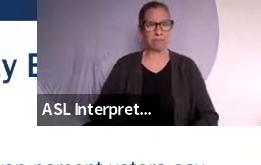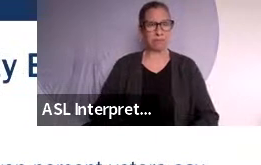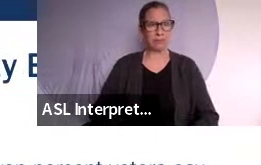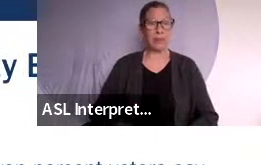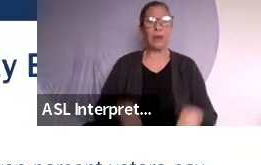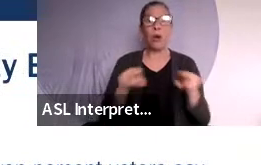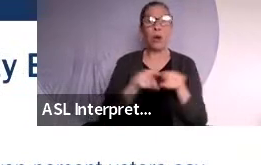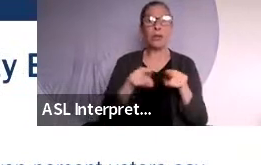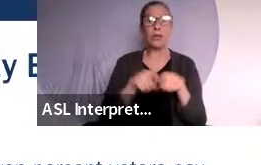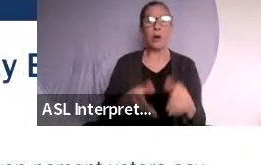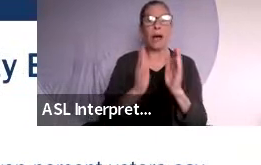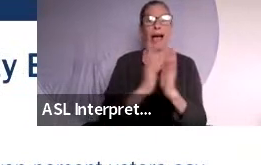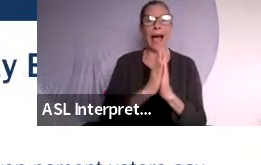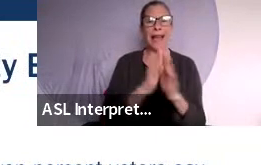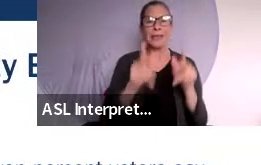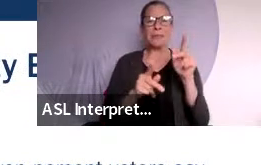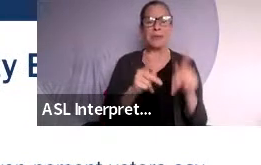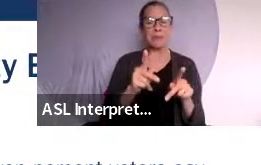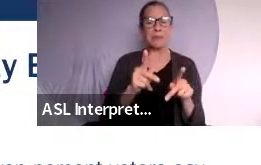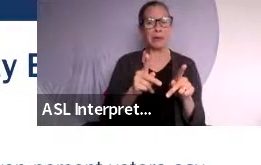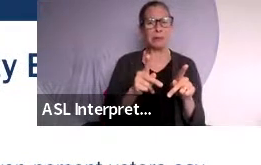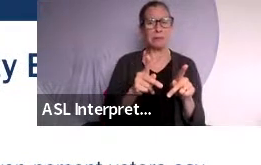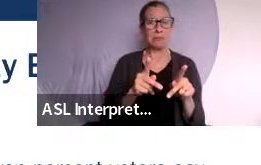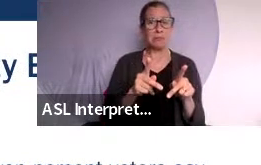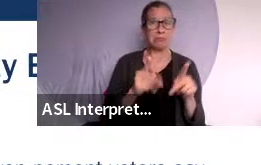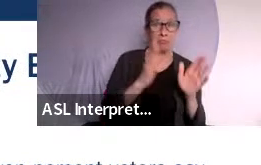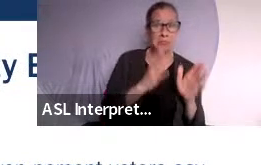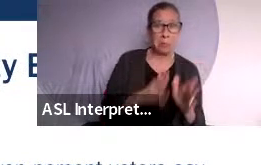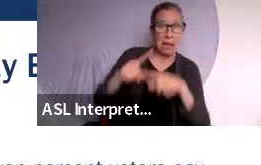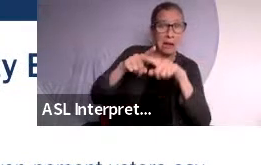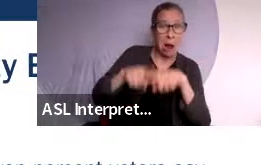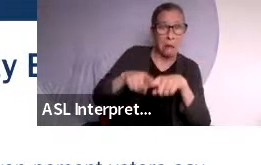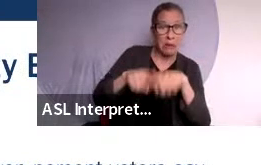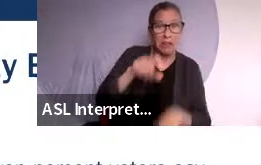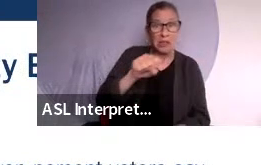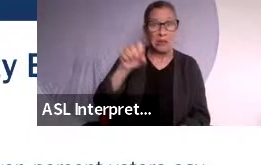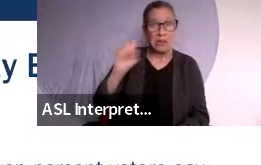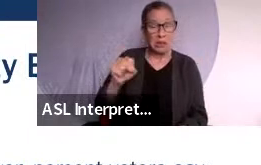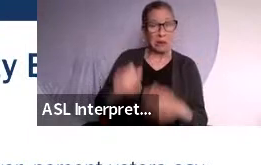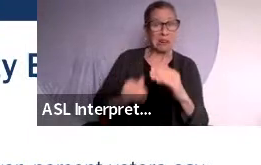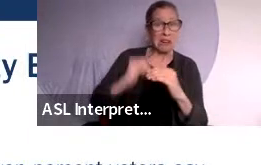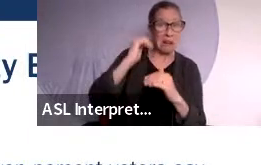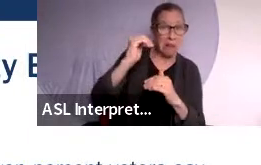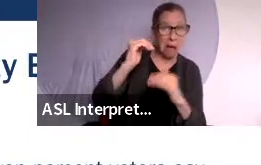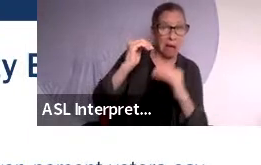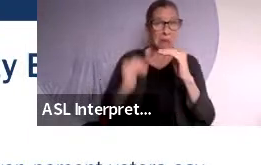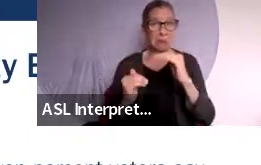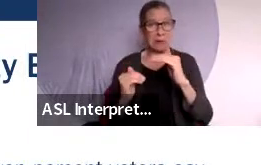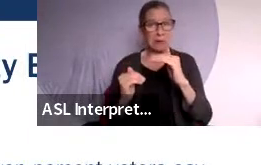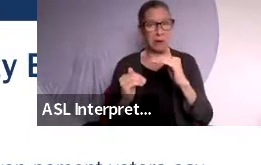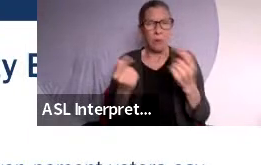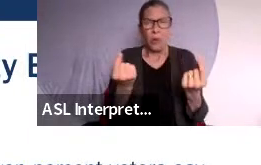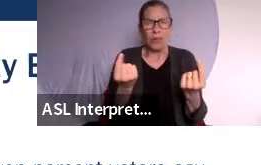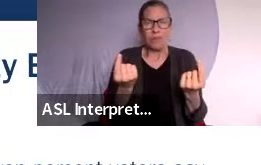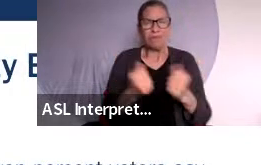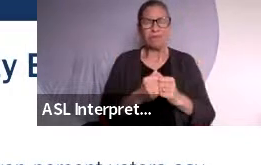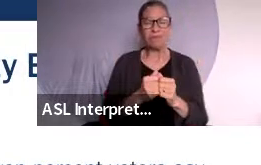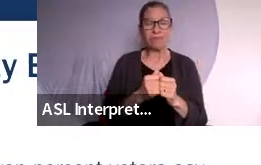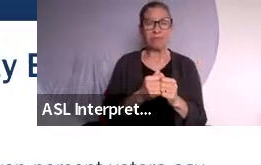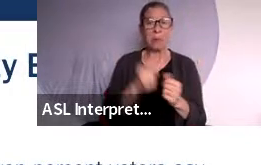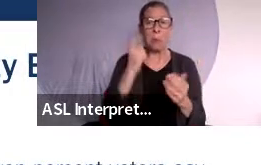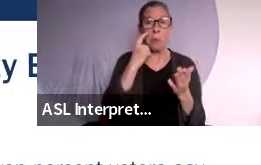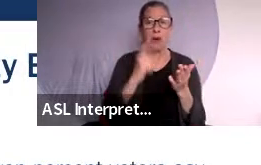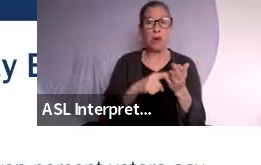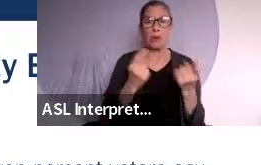We also asked voters the extent to which they plan on relying on Social Security benefits as a source of income in their retirement. We